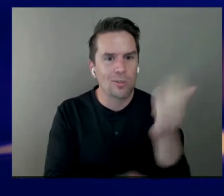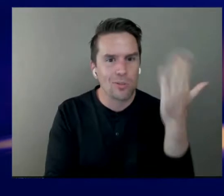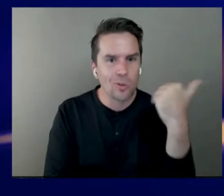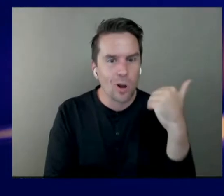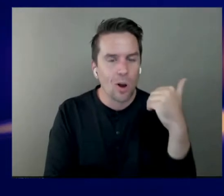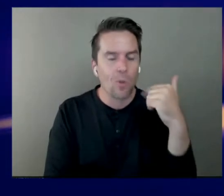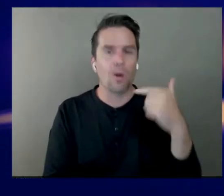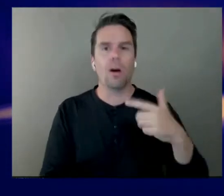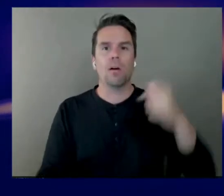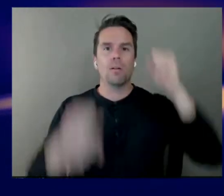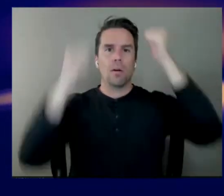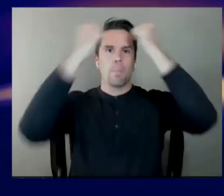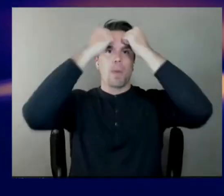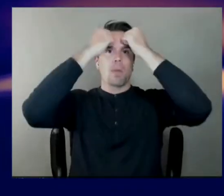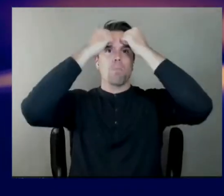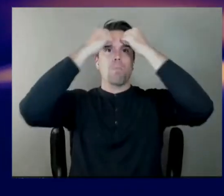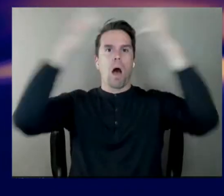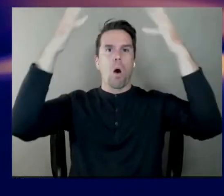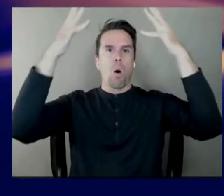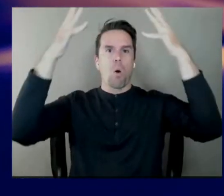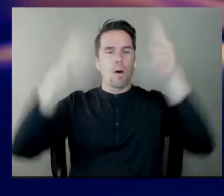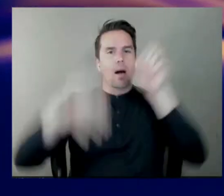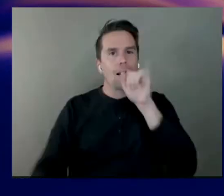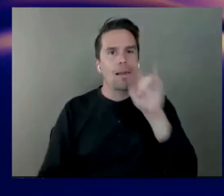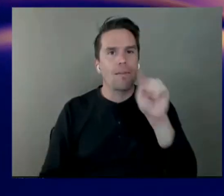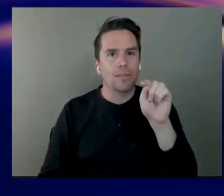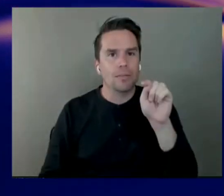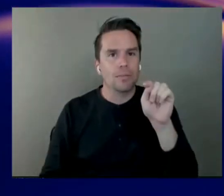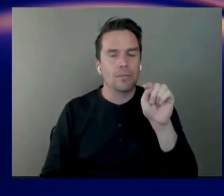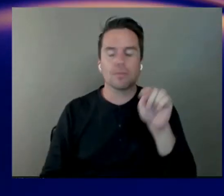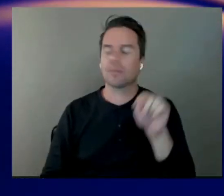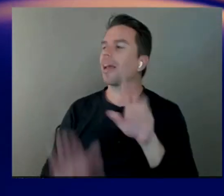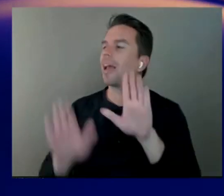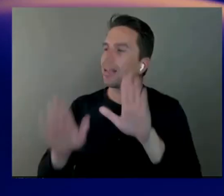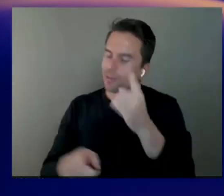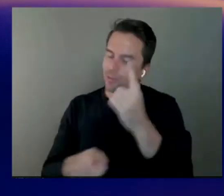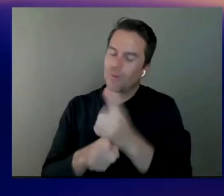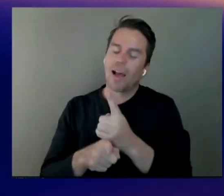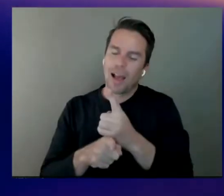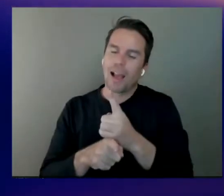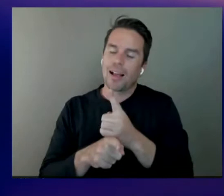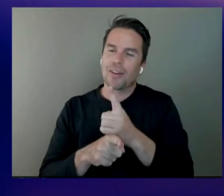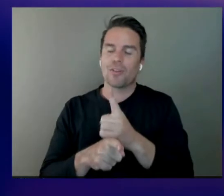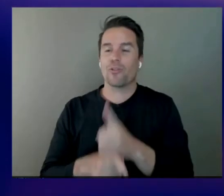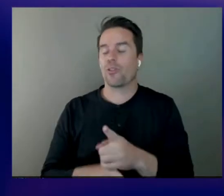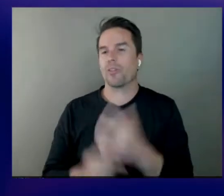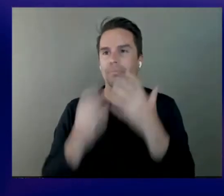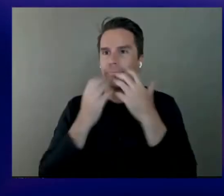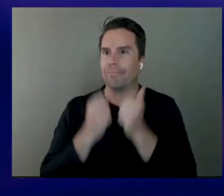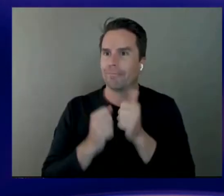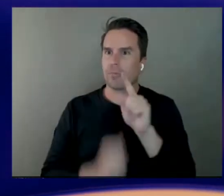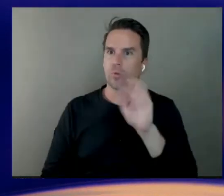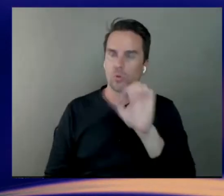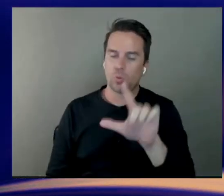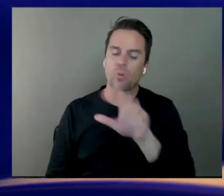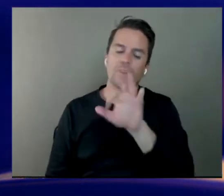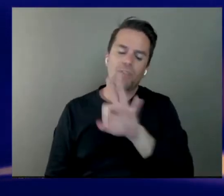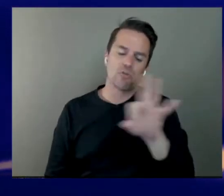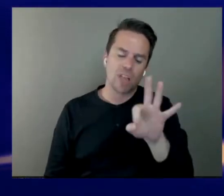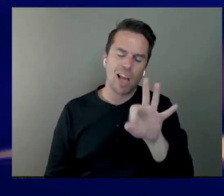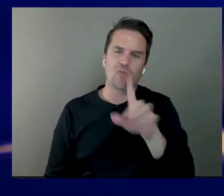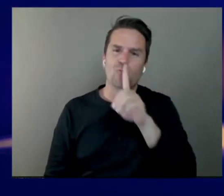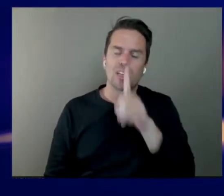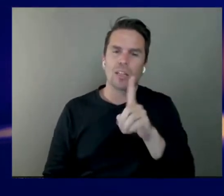mind, and I love them now. Excellent. Yes, they're an indispensable tool. So a feature flag is more like a